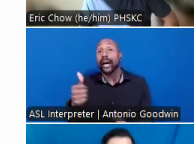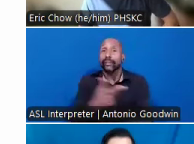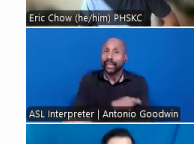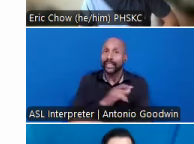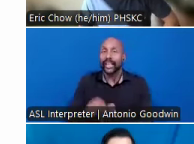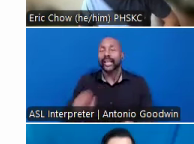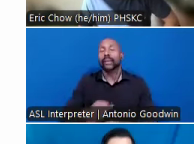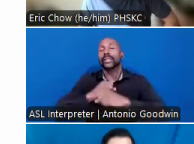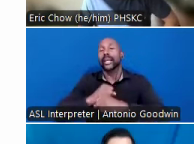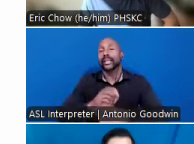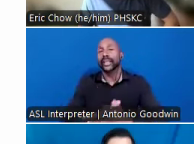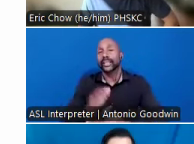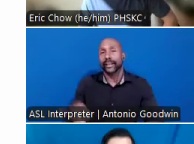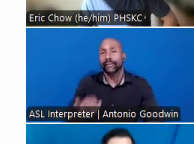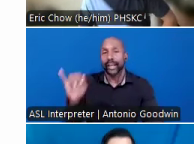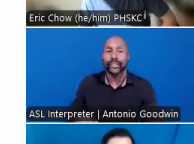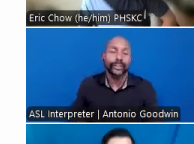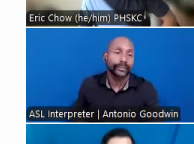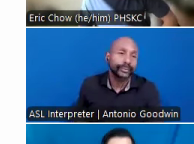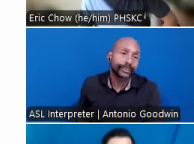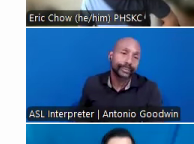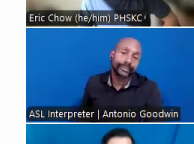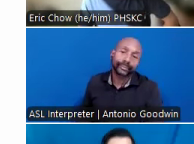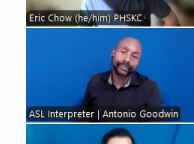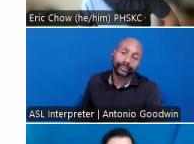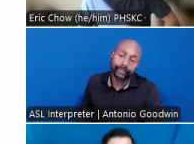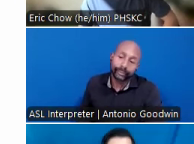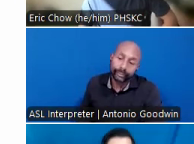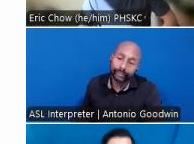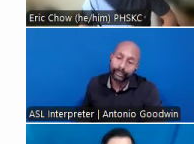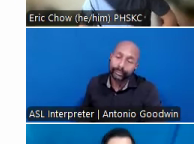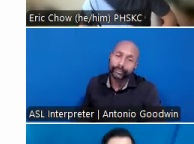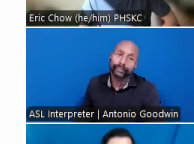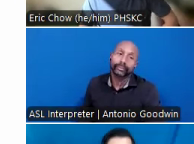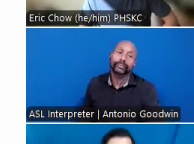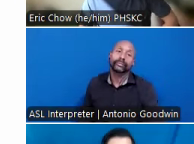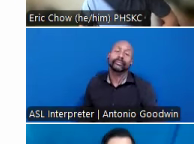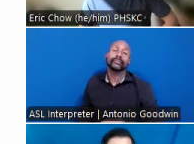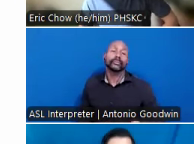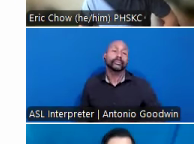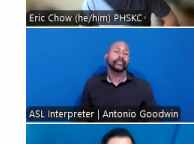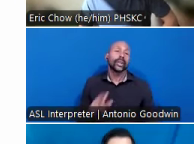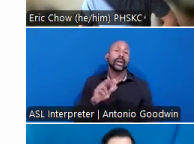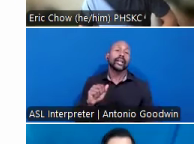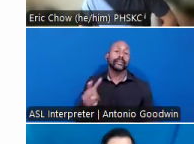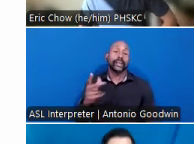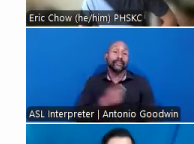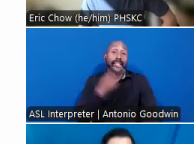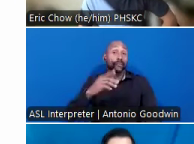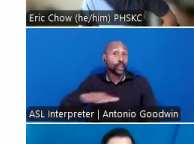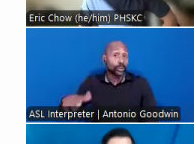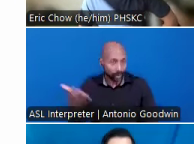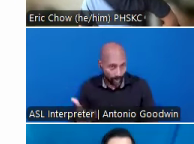So what respiratory virus vaccines should children get? So for children 6 months and older, they should receive